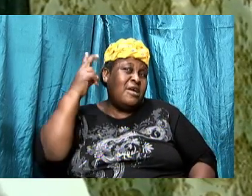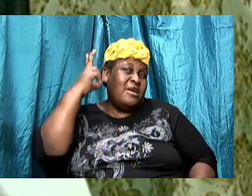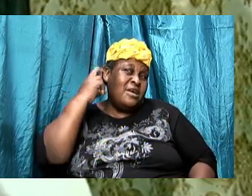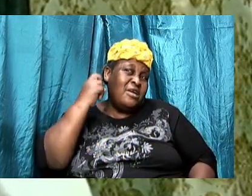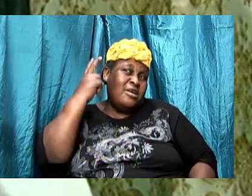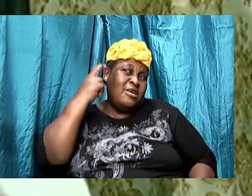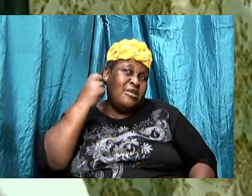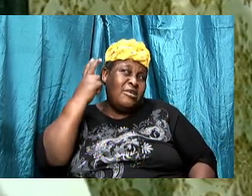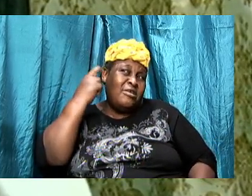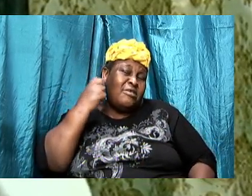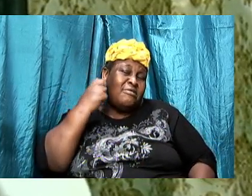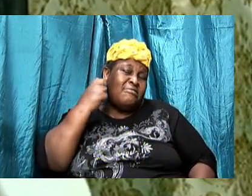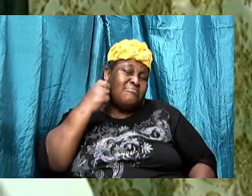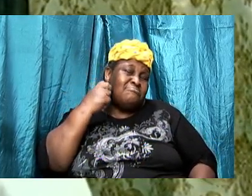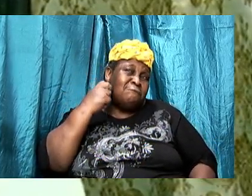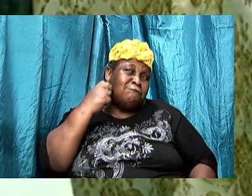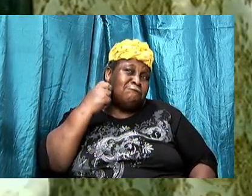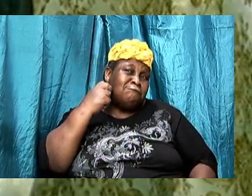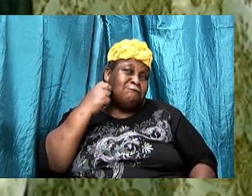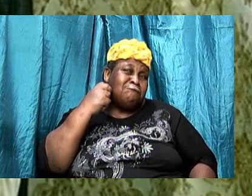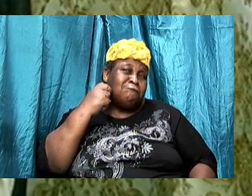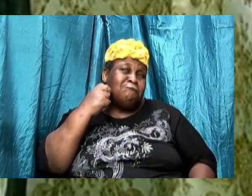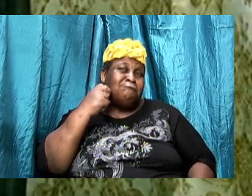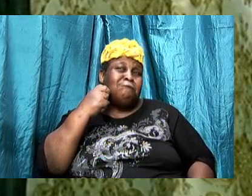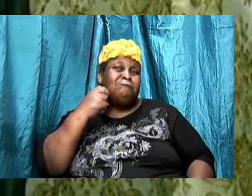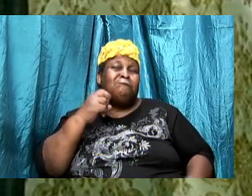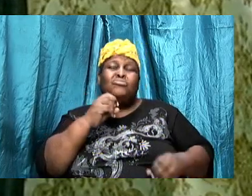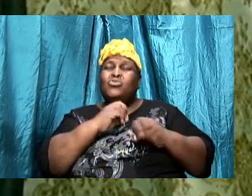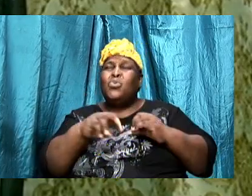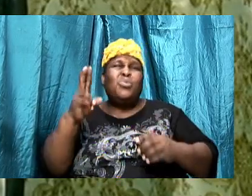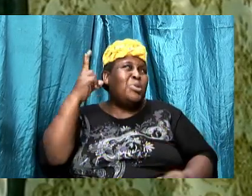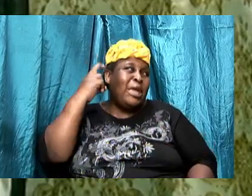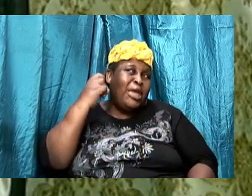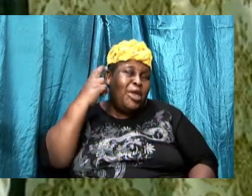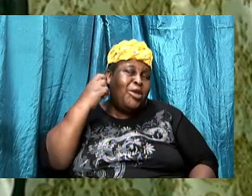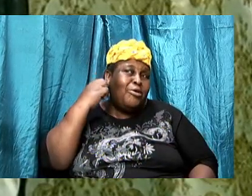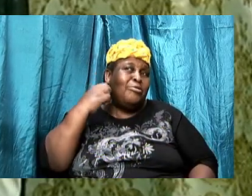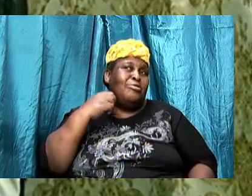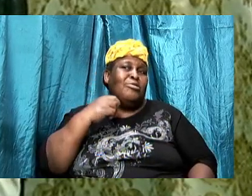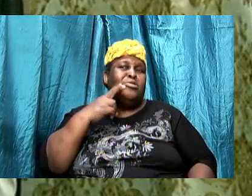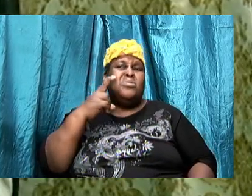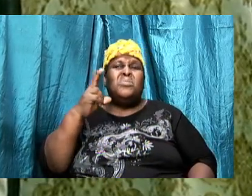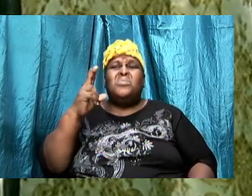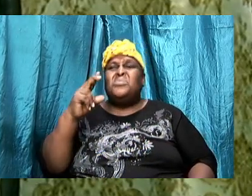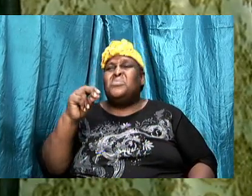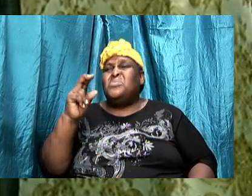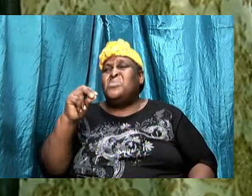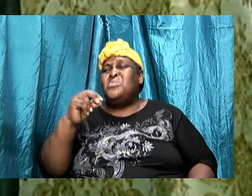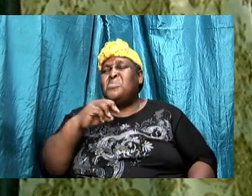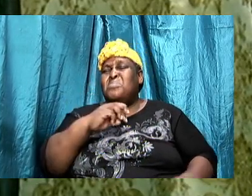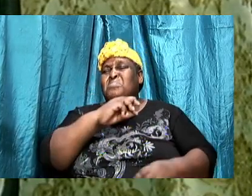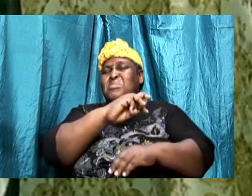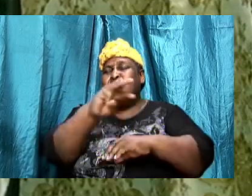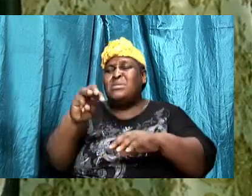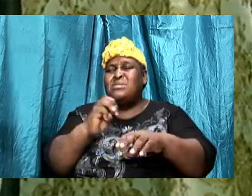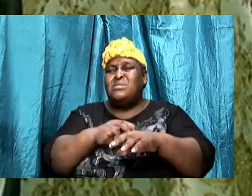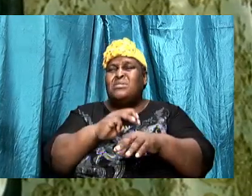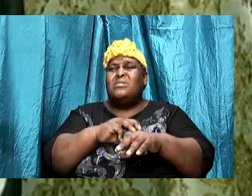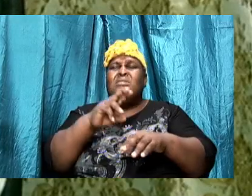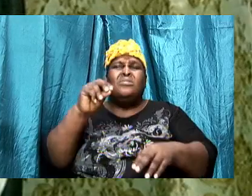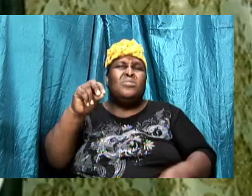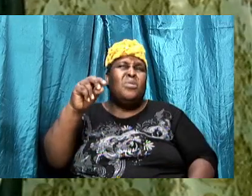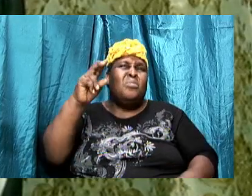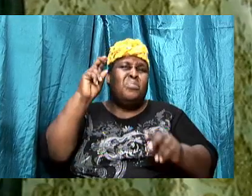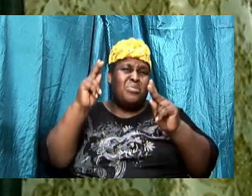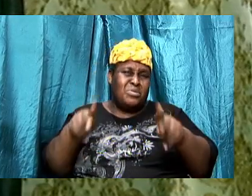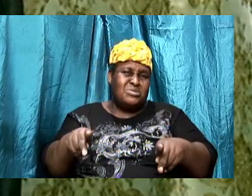neither have anyone heard. You know, we haven't heard it. There's no articulate minister. There's no person that can